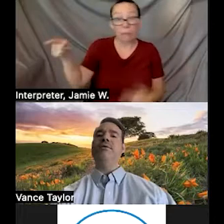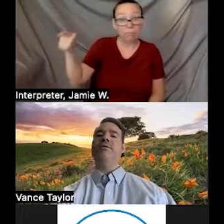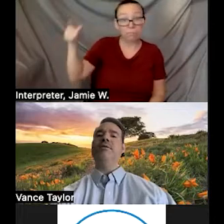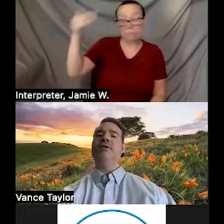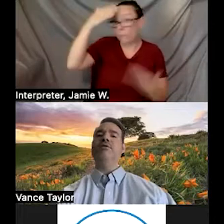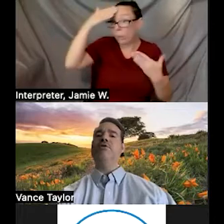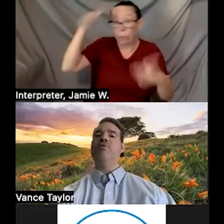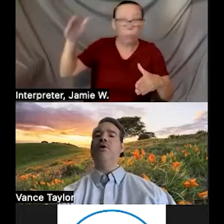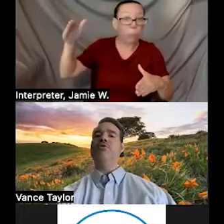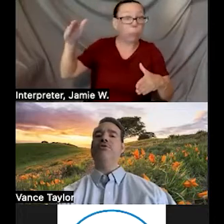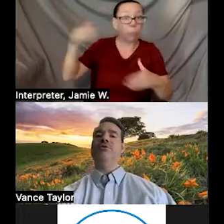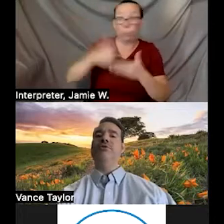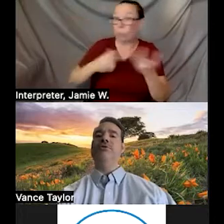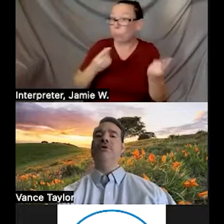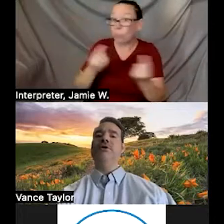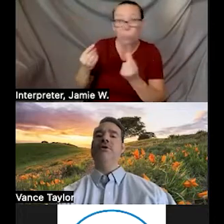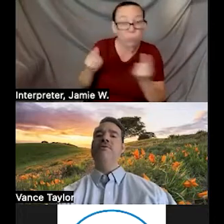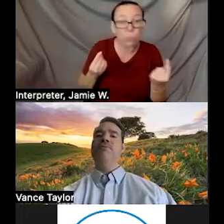And then there were others,